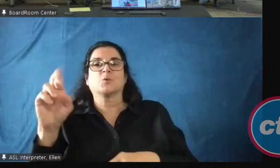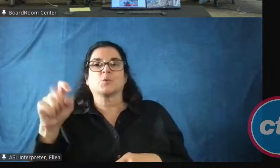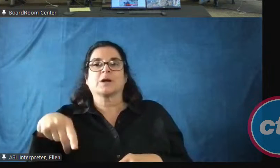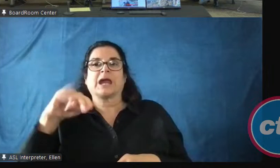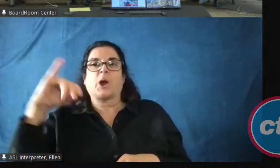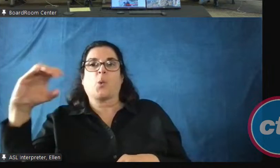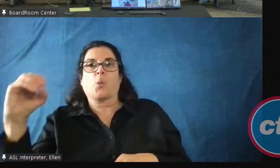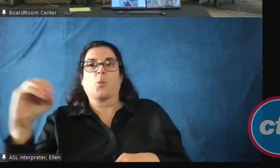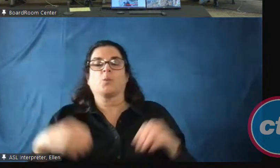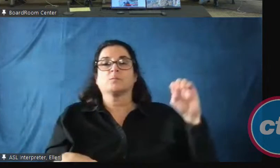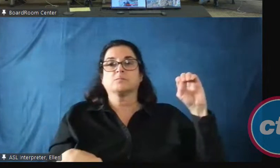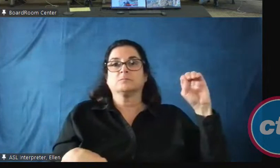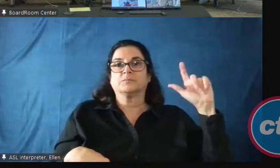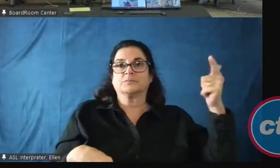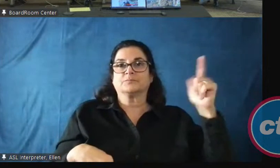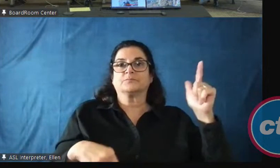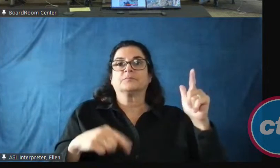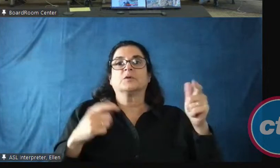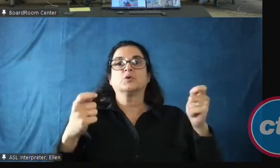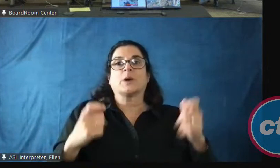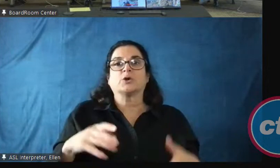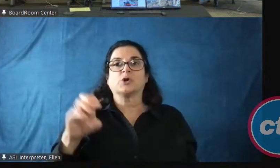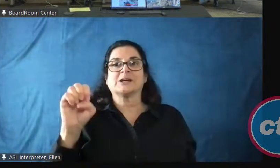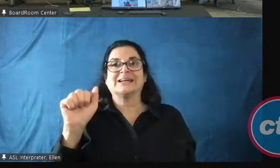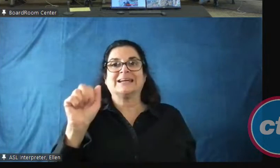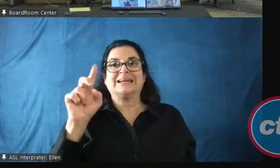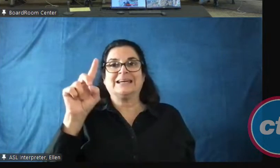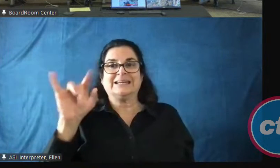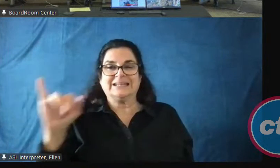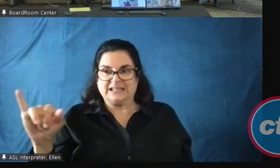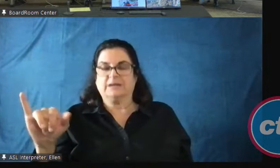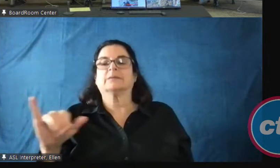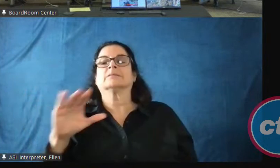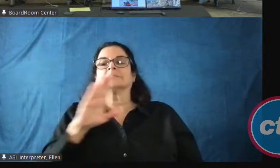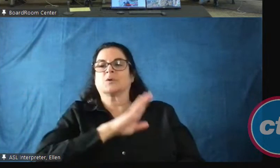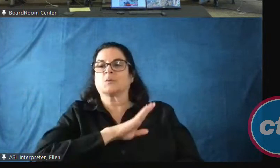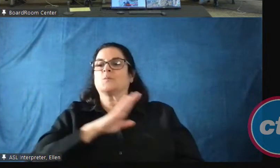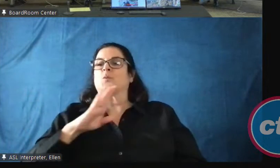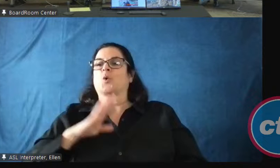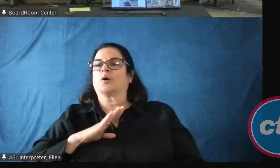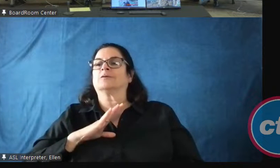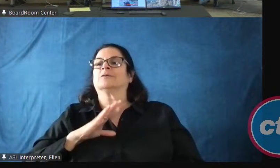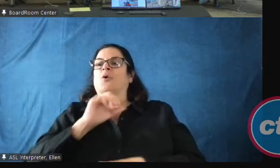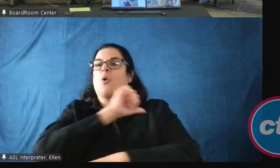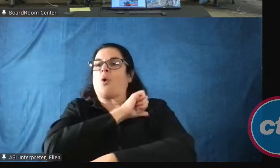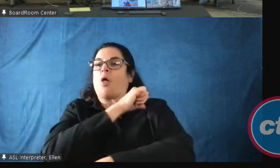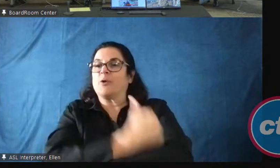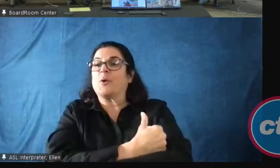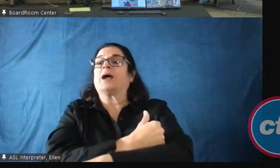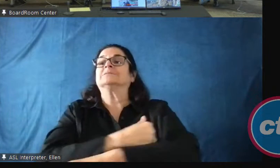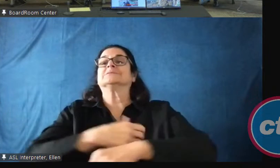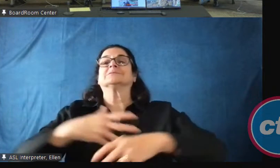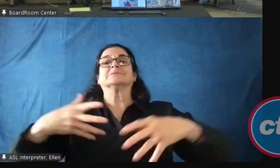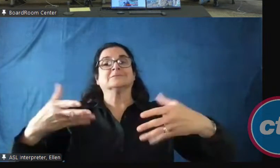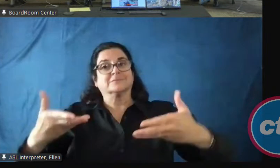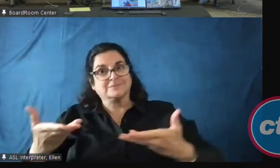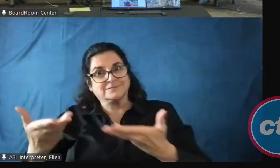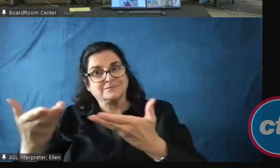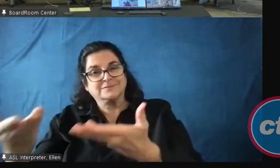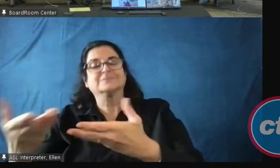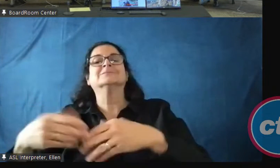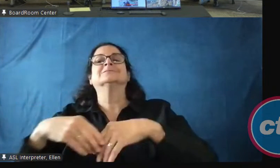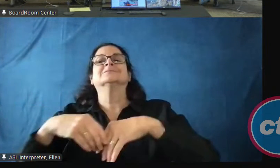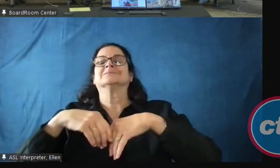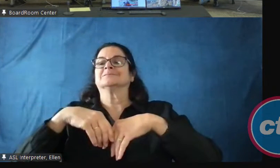the board adopt the ordinance authorizing the execution of the collective bargaining agreement with the International Brotherhood of Electrical Workers,